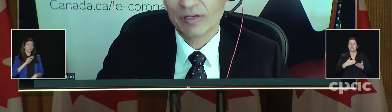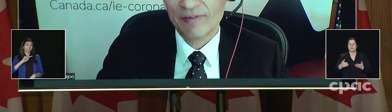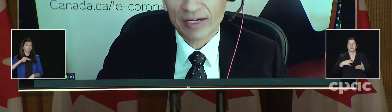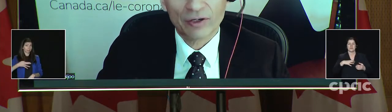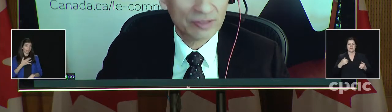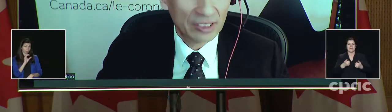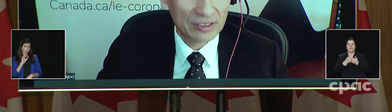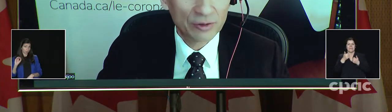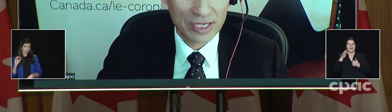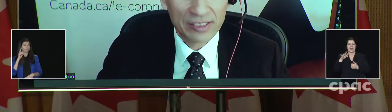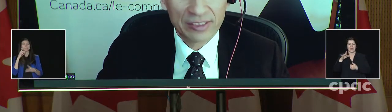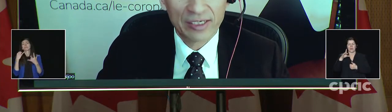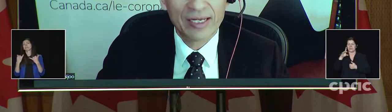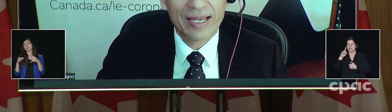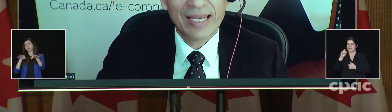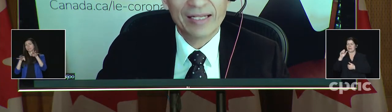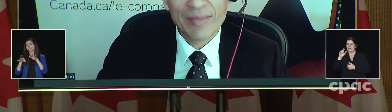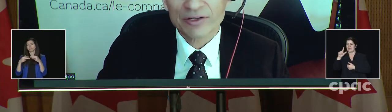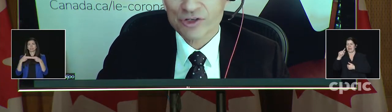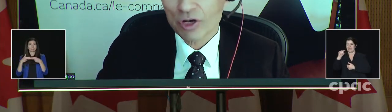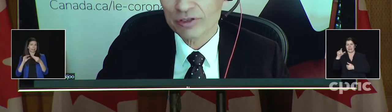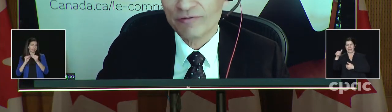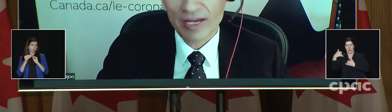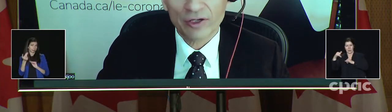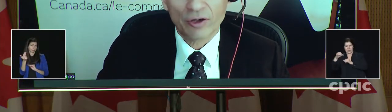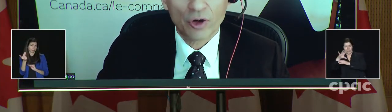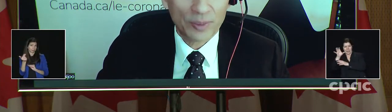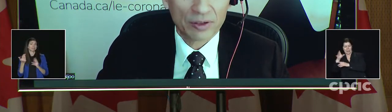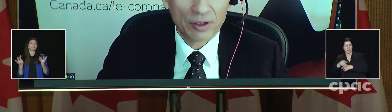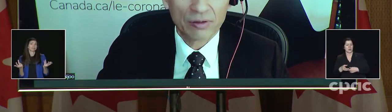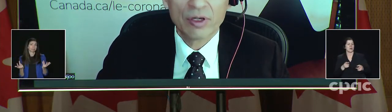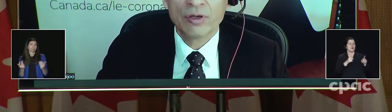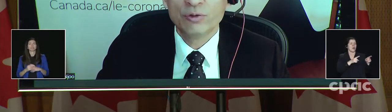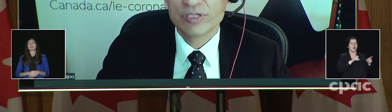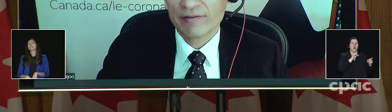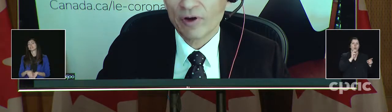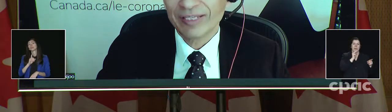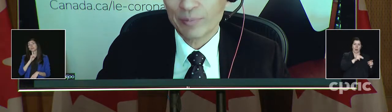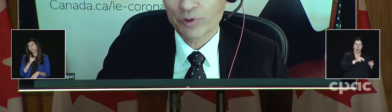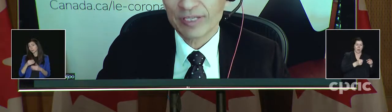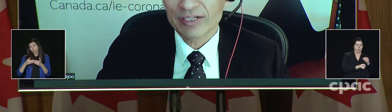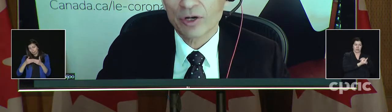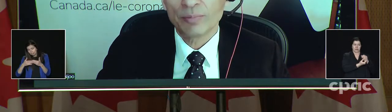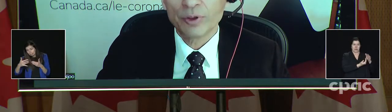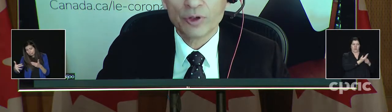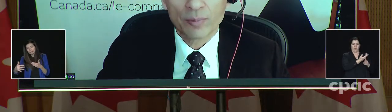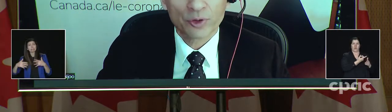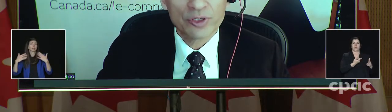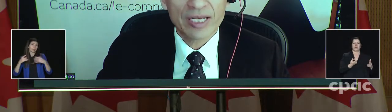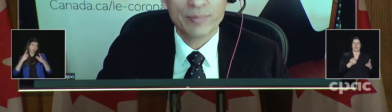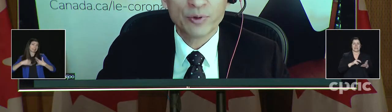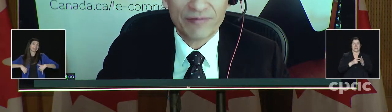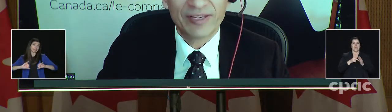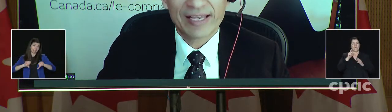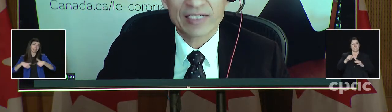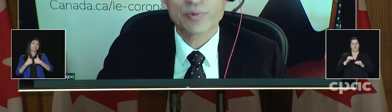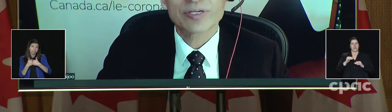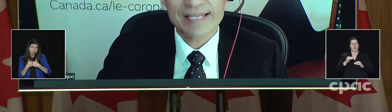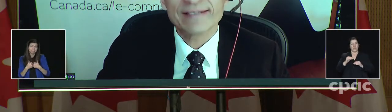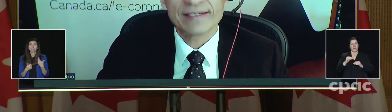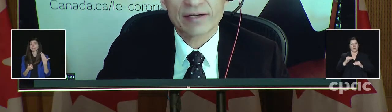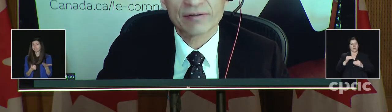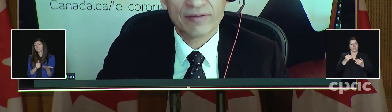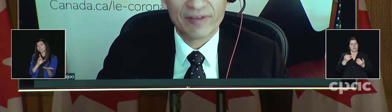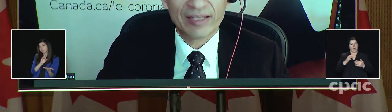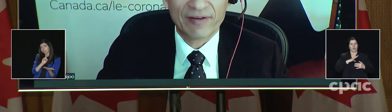entraînée par le variant Delta au Canada et l'émergence du variant Omicron, nous avons des protections plus nombreuses et plus efficaces pour